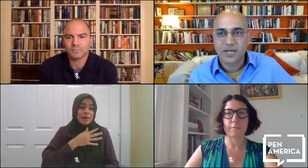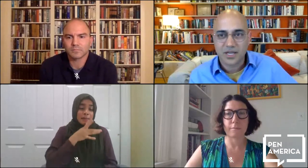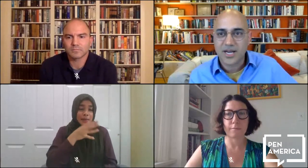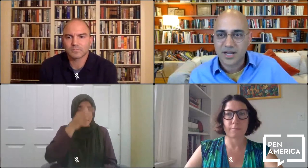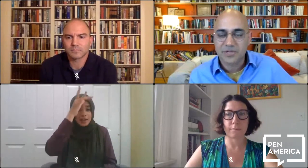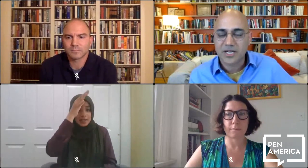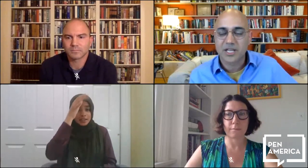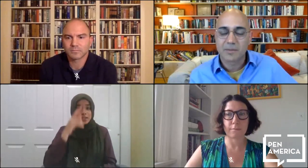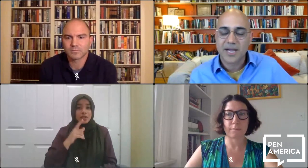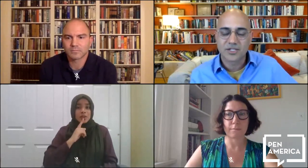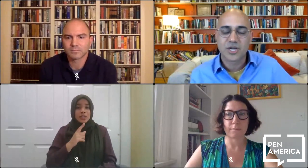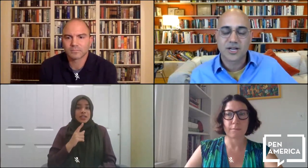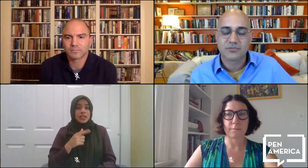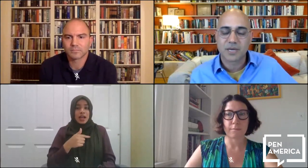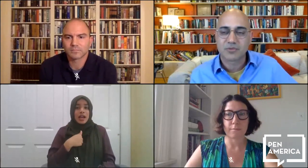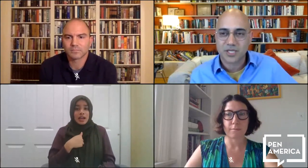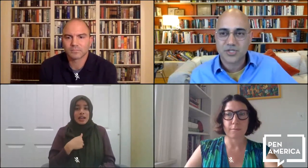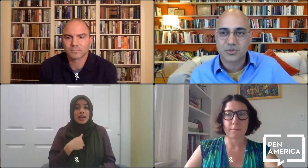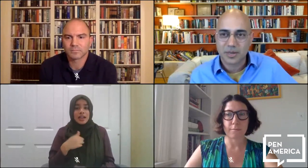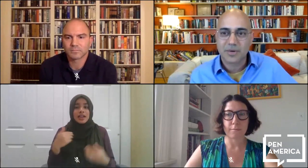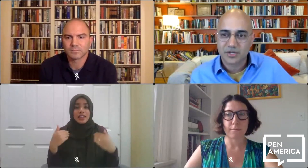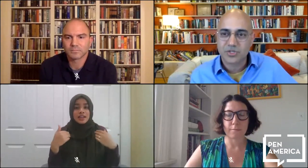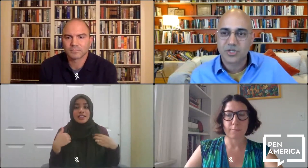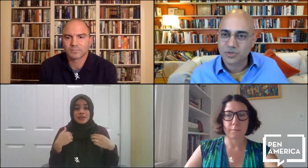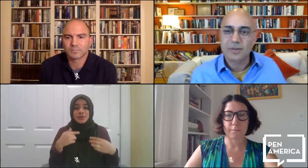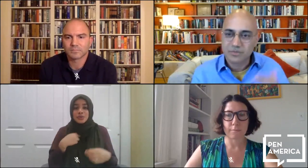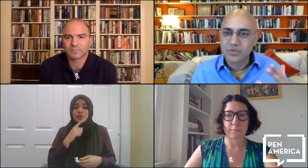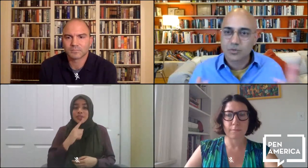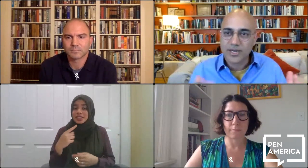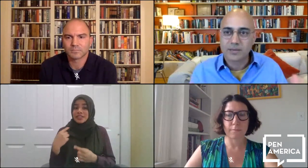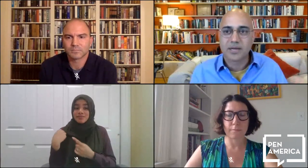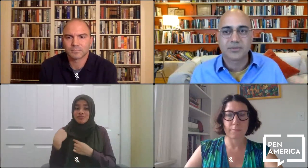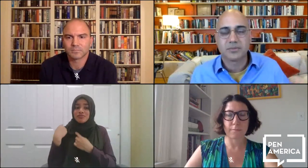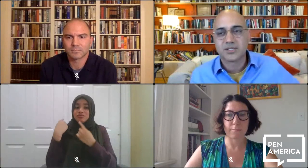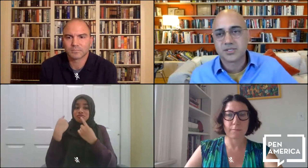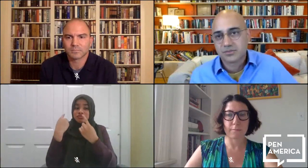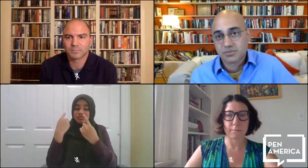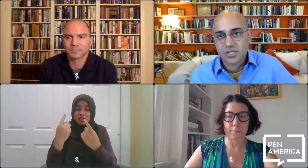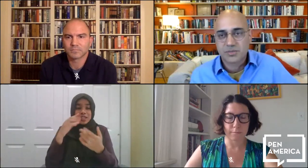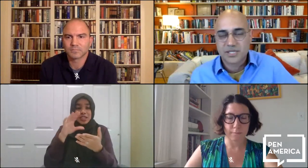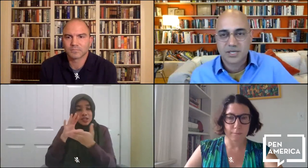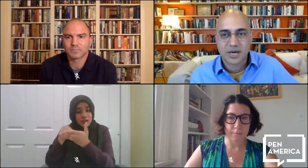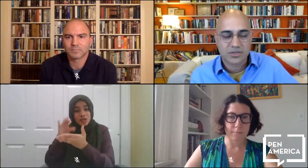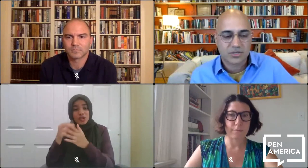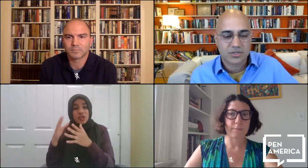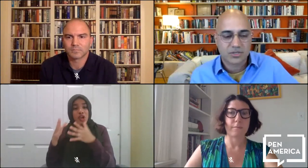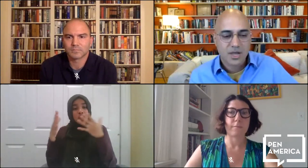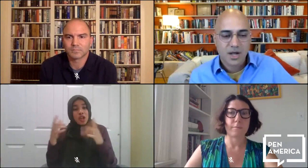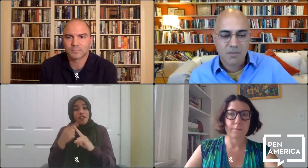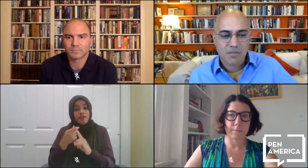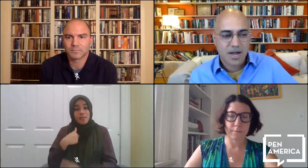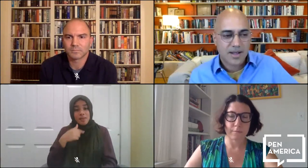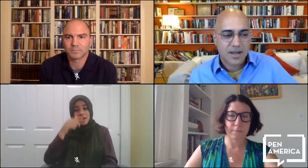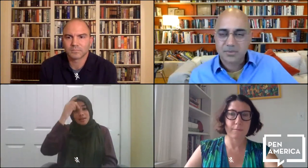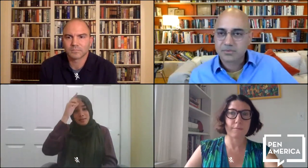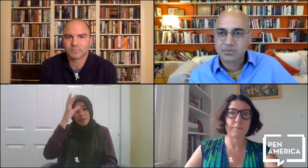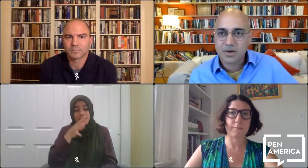I've gotten a lot of mileage out of my relationship with my parents, and also my, writing about them because they're such amazing characters.